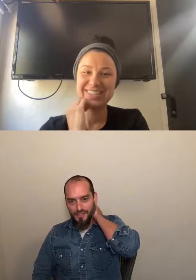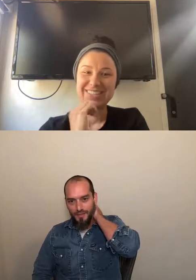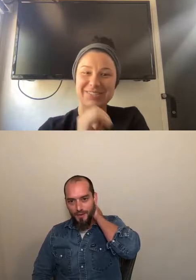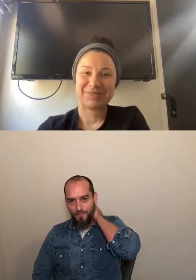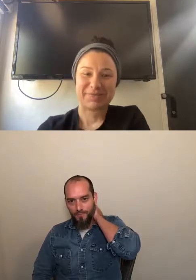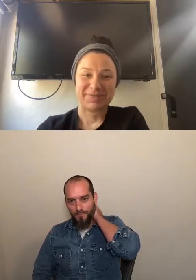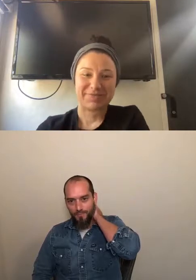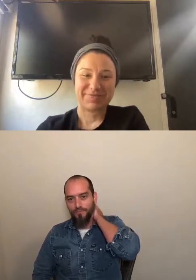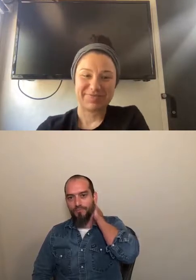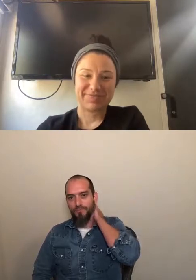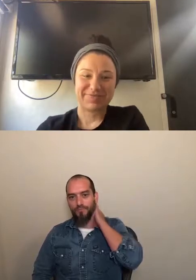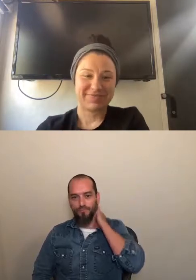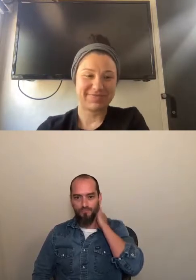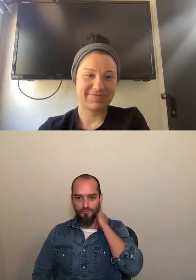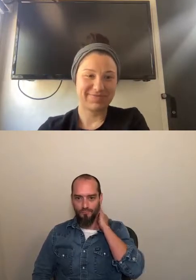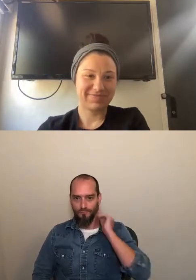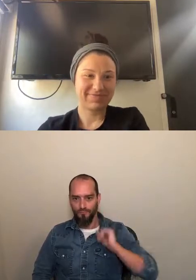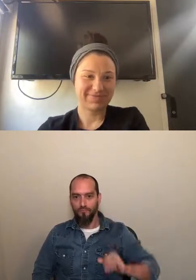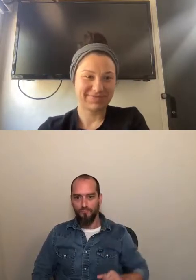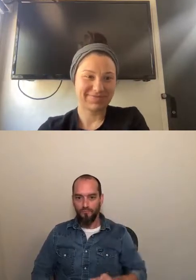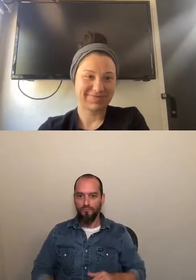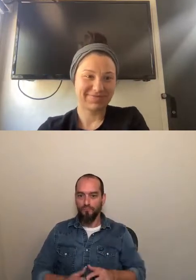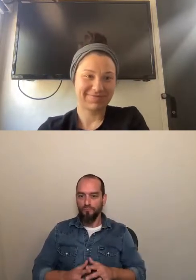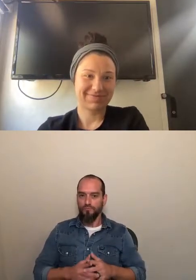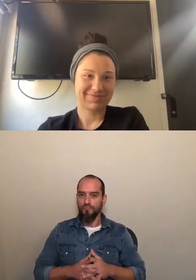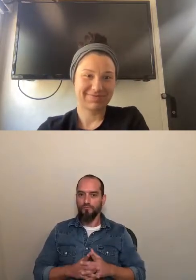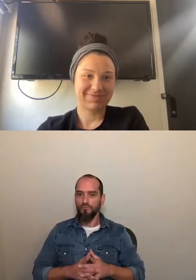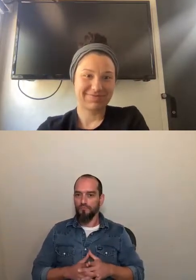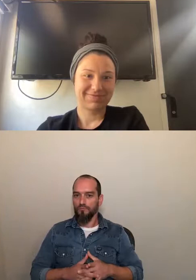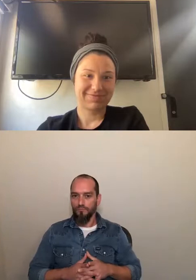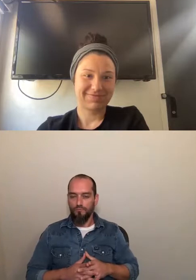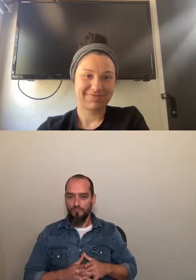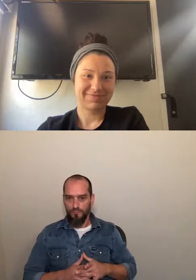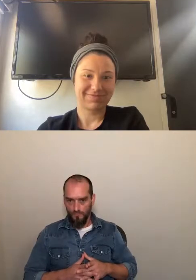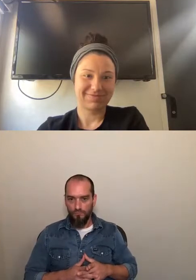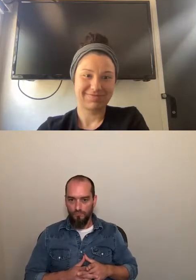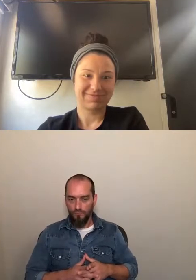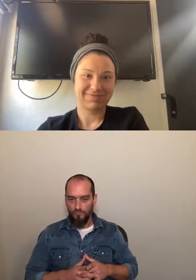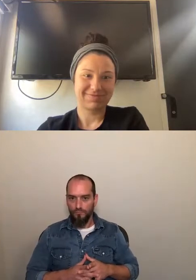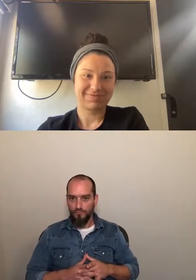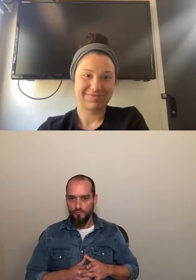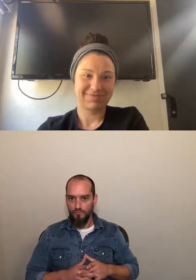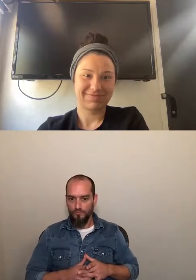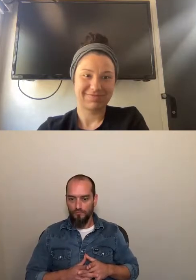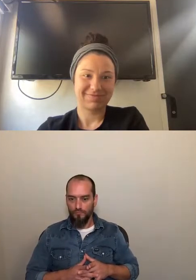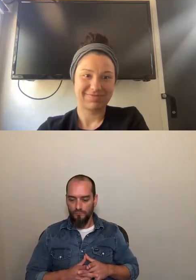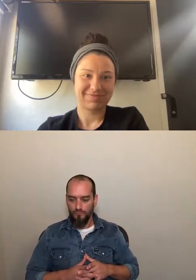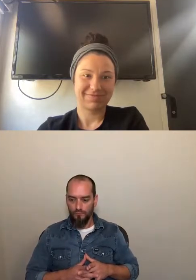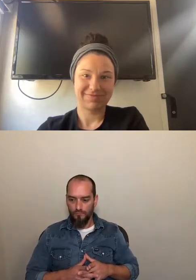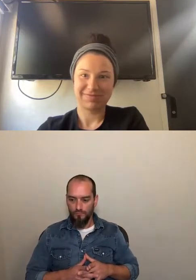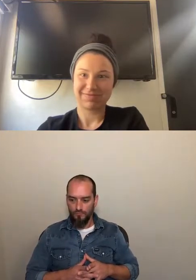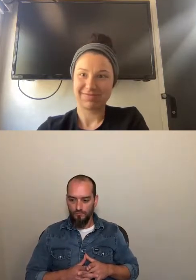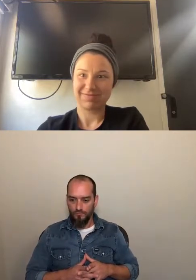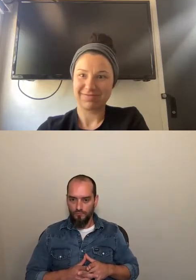Well, if you look into Stachybotrys, it's such a powerful immune suppressor that it basically shuts off